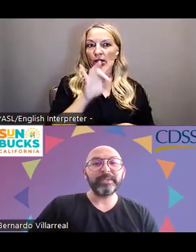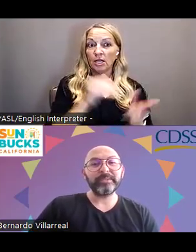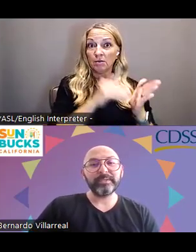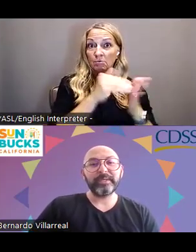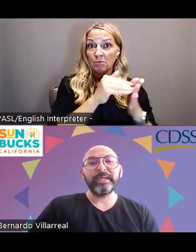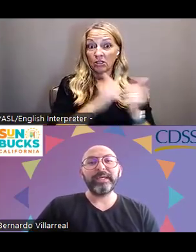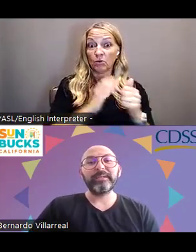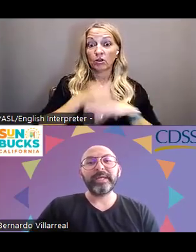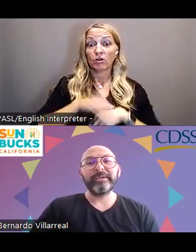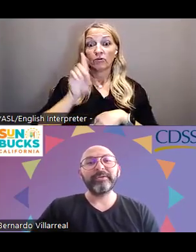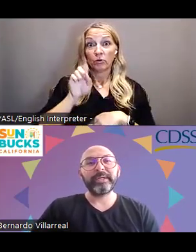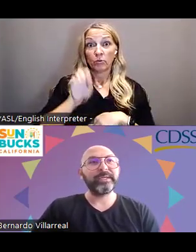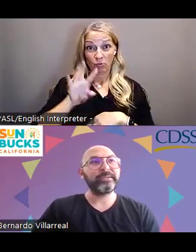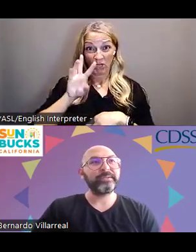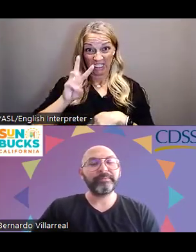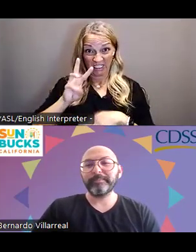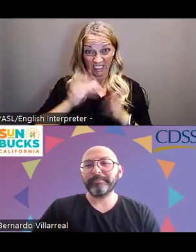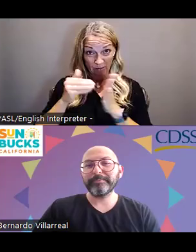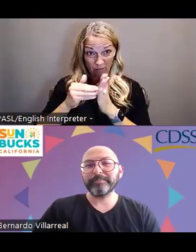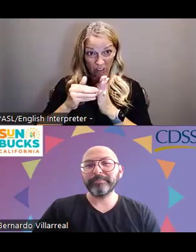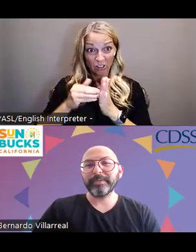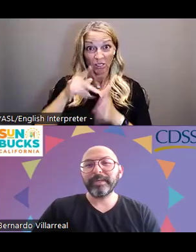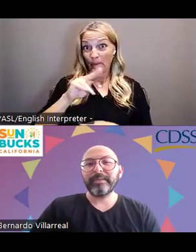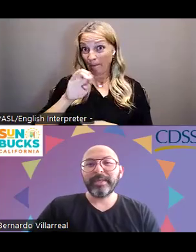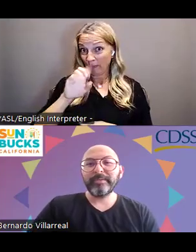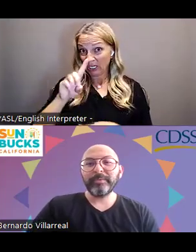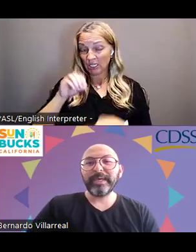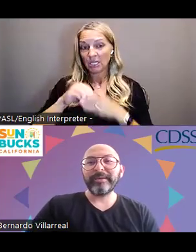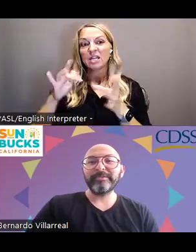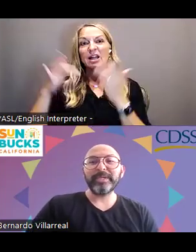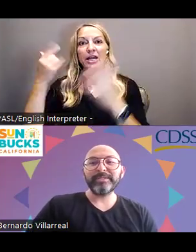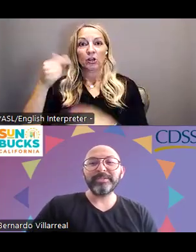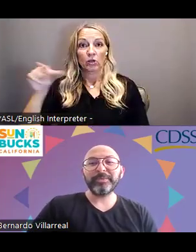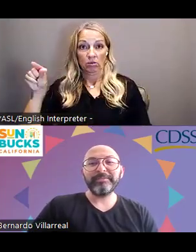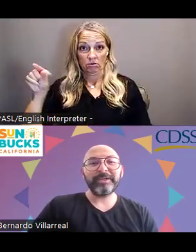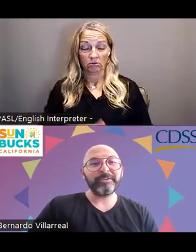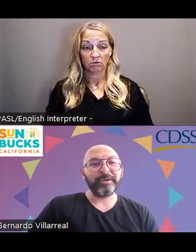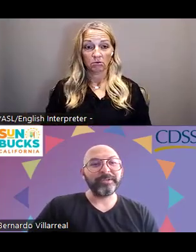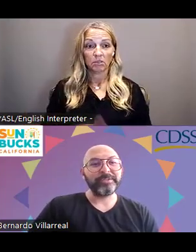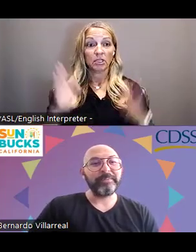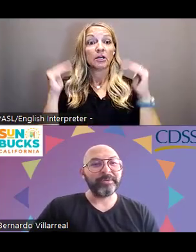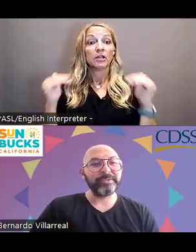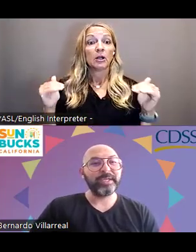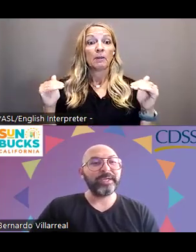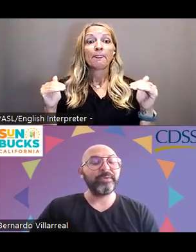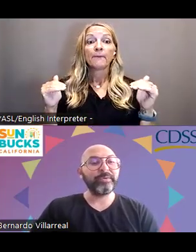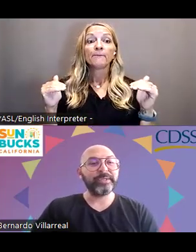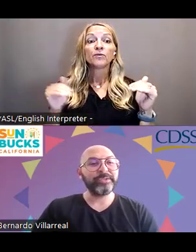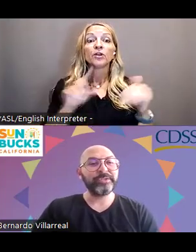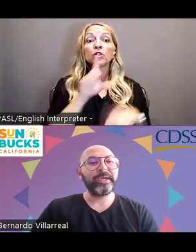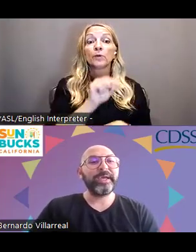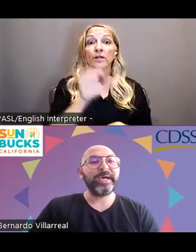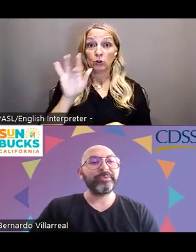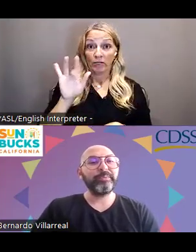million of those pinned in the lighter gradient. Then we have 2025 cards mailed